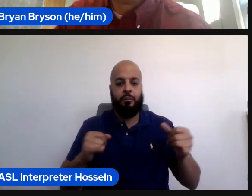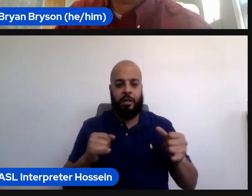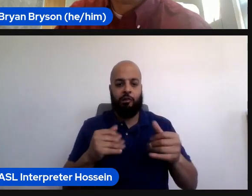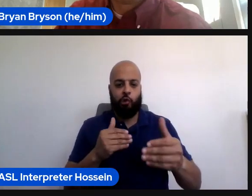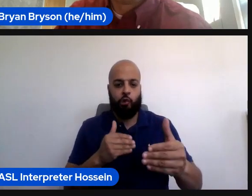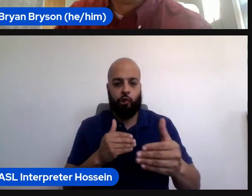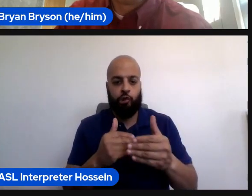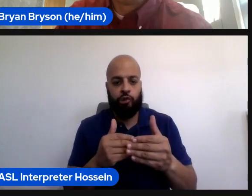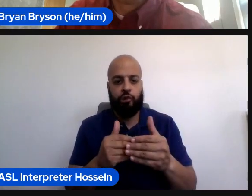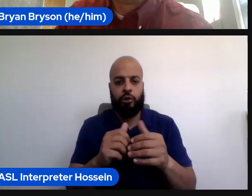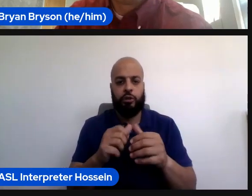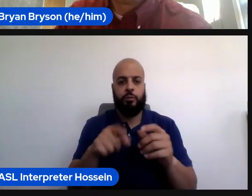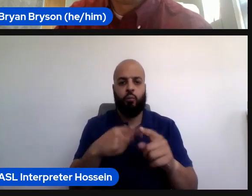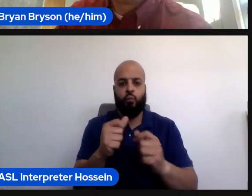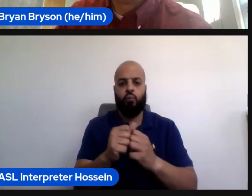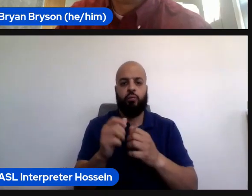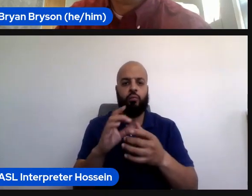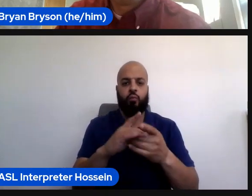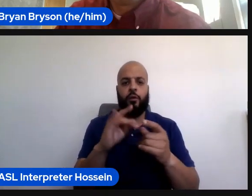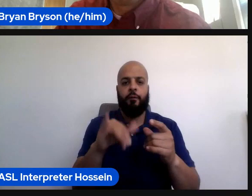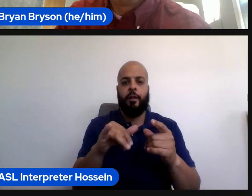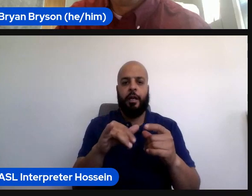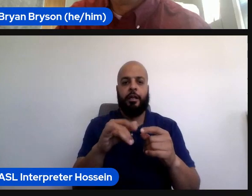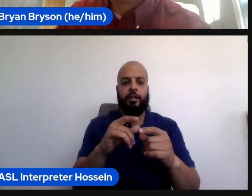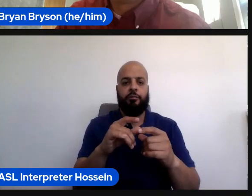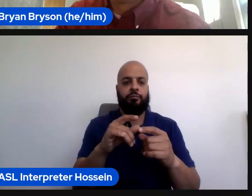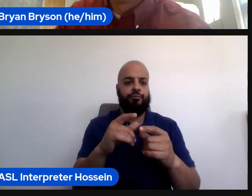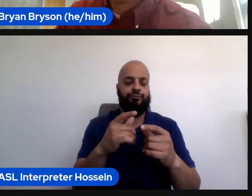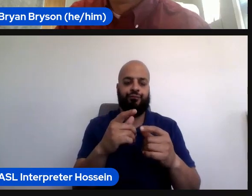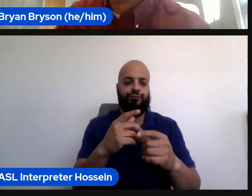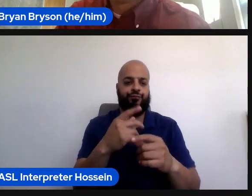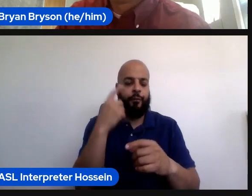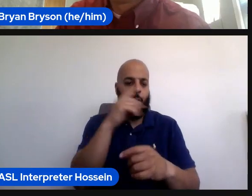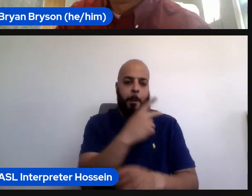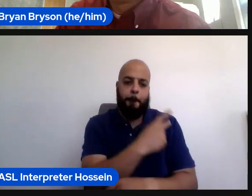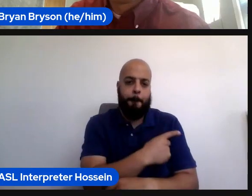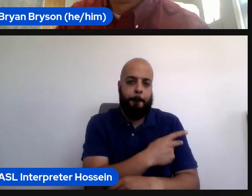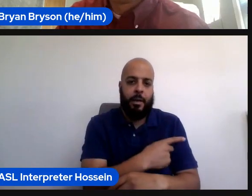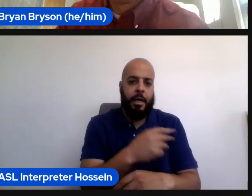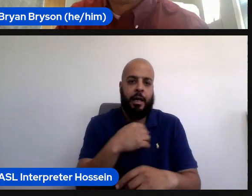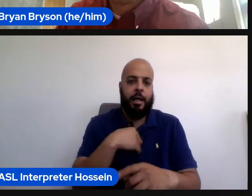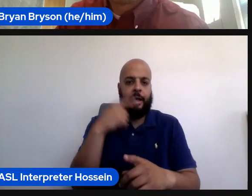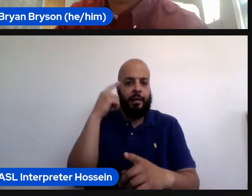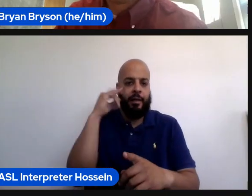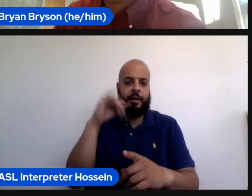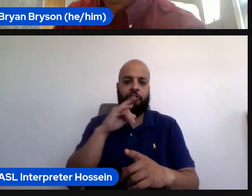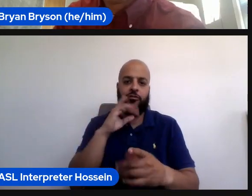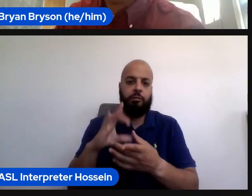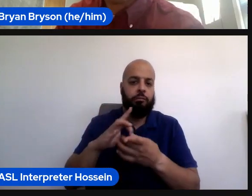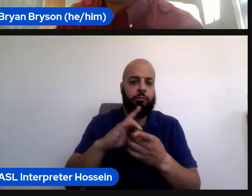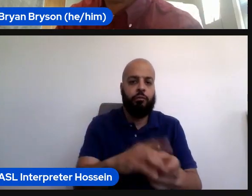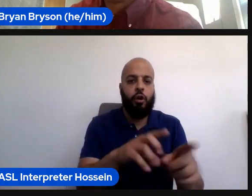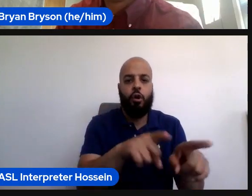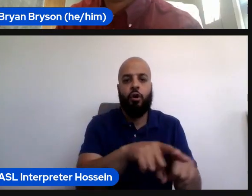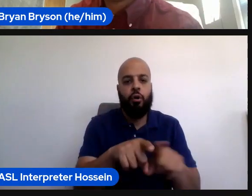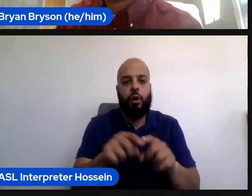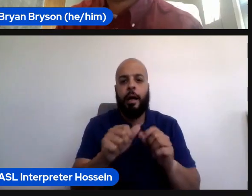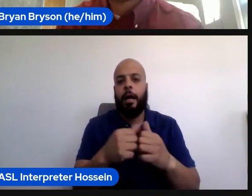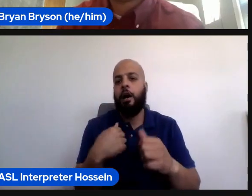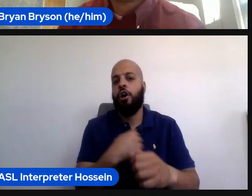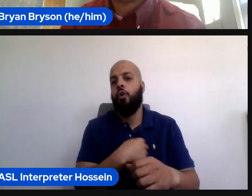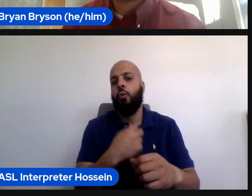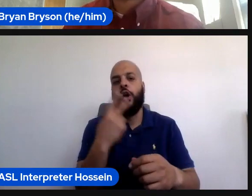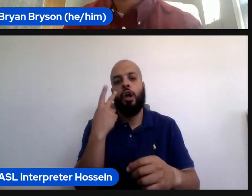personalized and targeted interventions for patients as well. So, and I think this links also with how we look